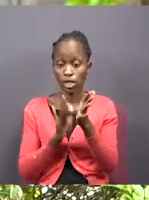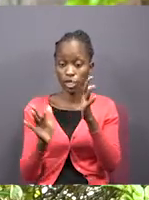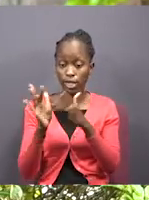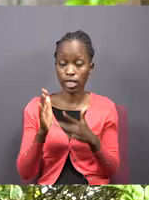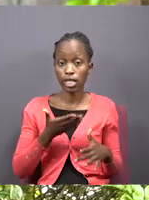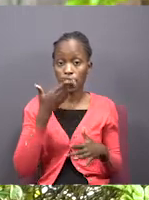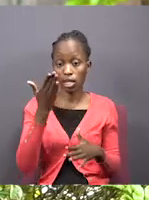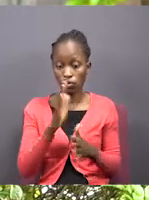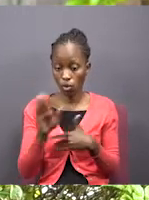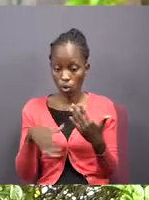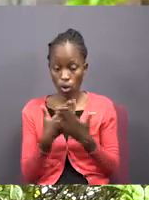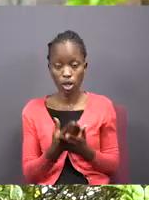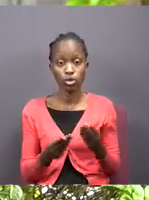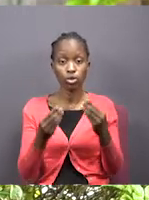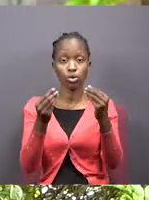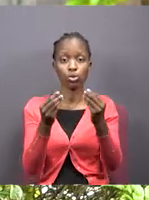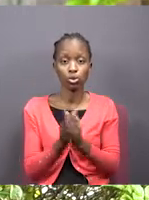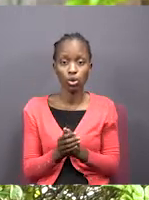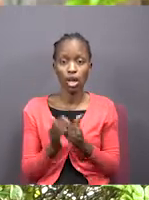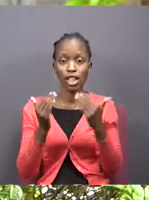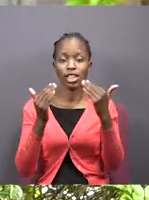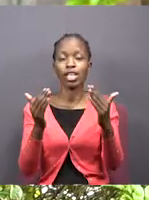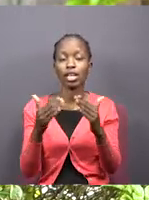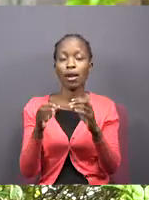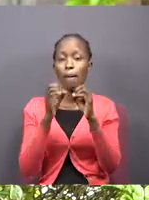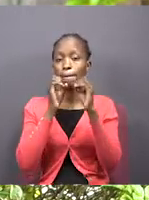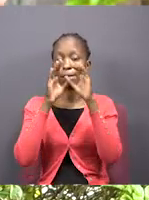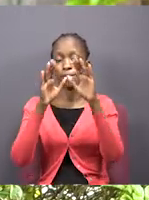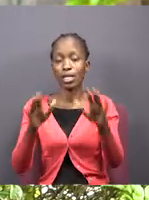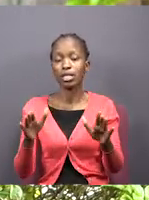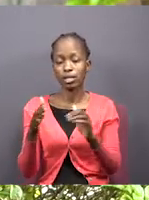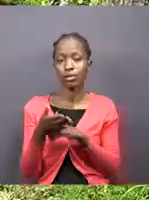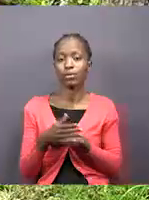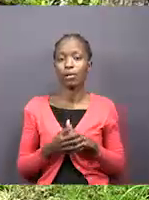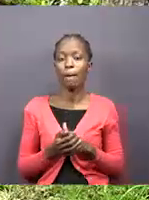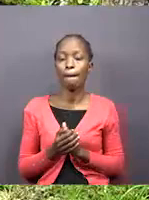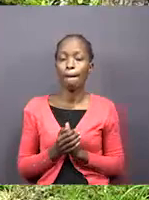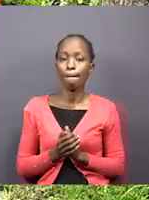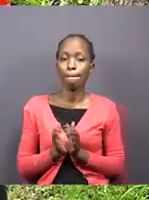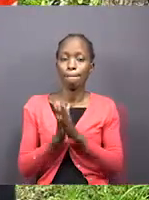Jesus is the answer for every solution. Thank you and be blessed.